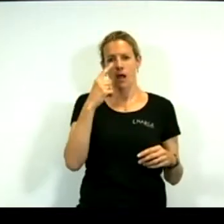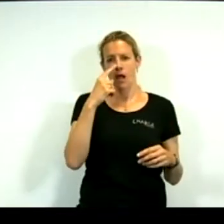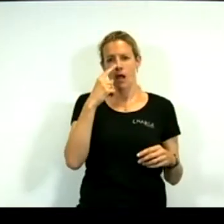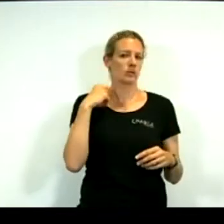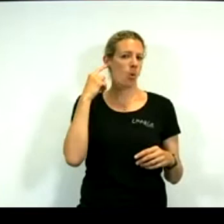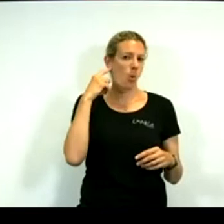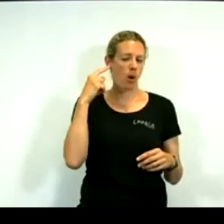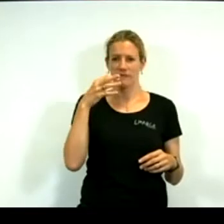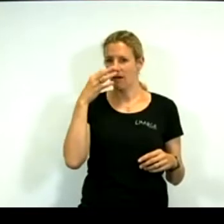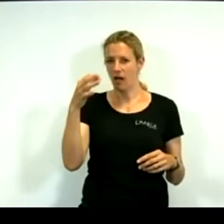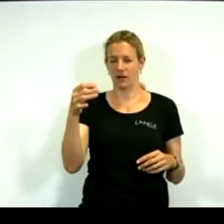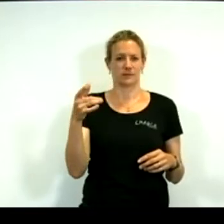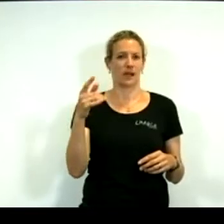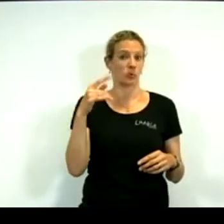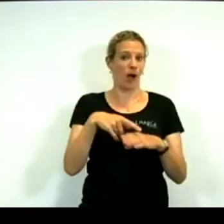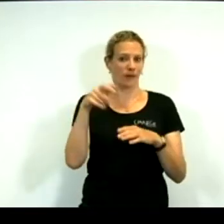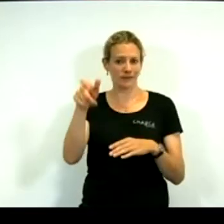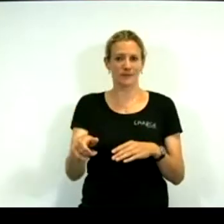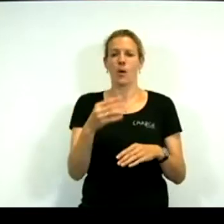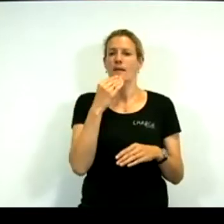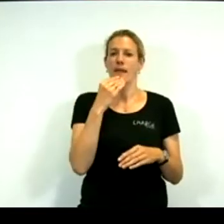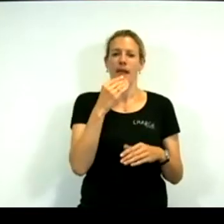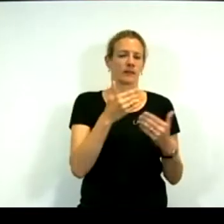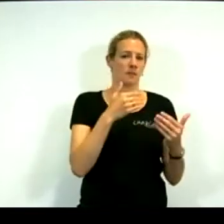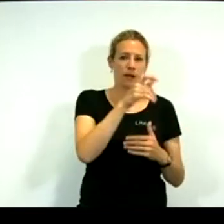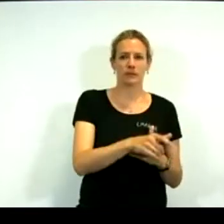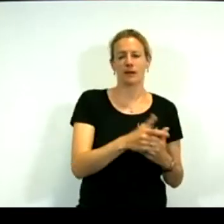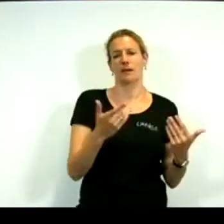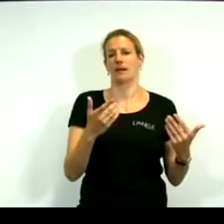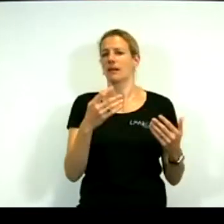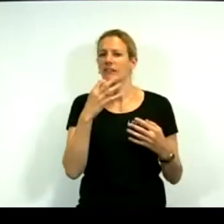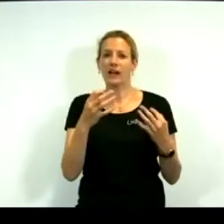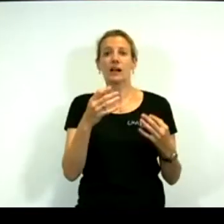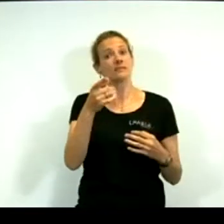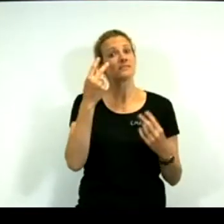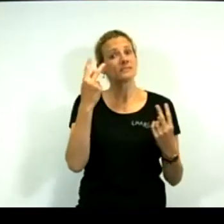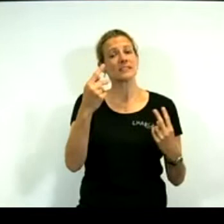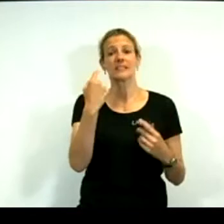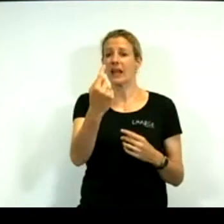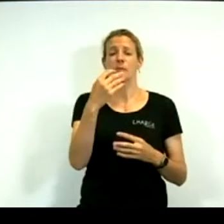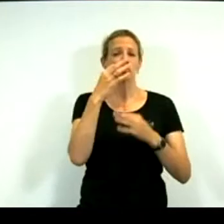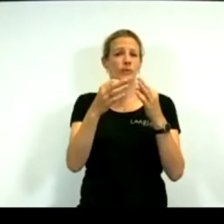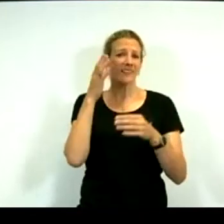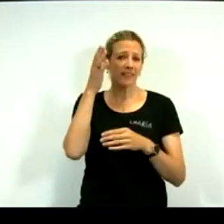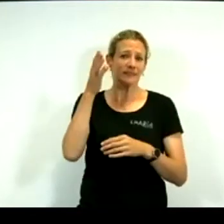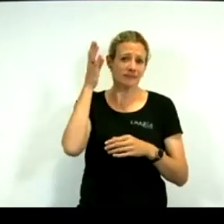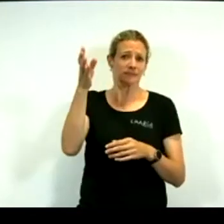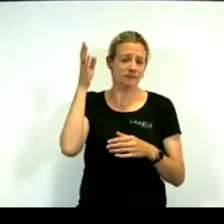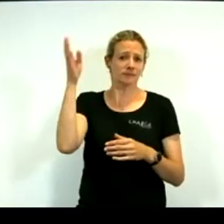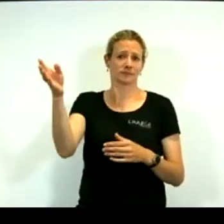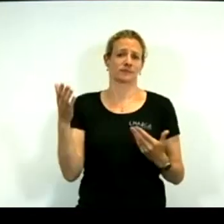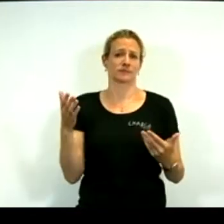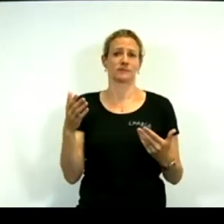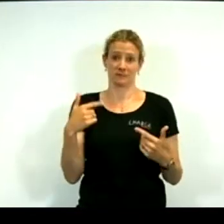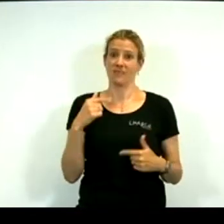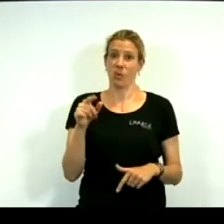the GI doc, and all the time she's saying, go to your specialist. And I have to say the same. And the last thing you as